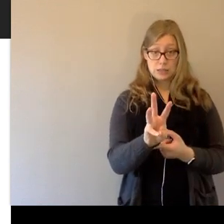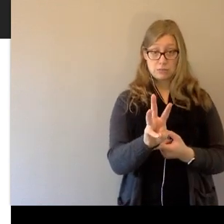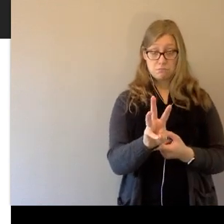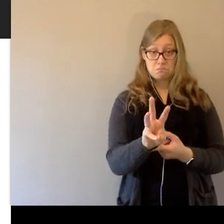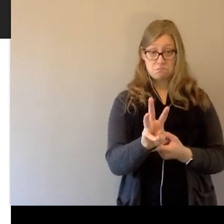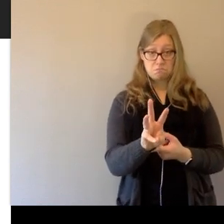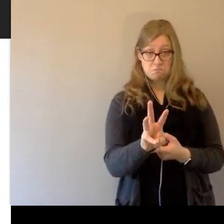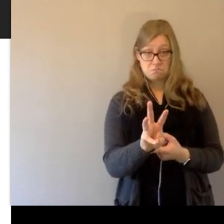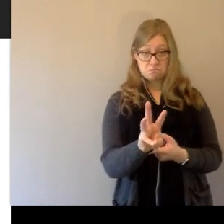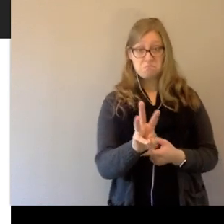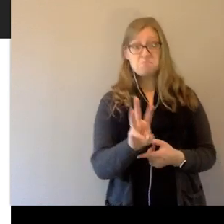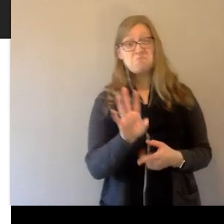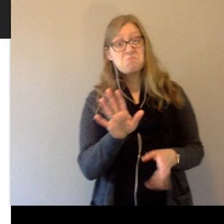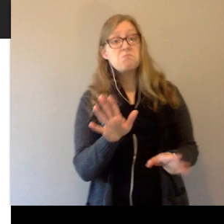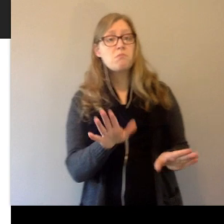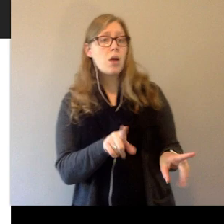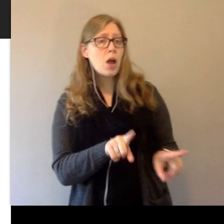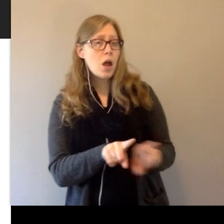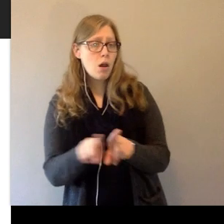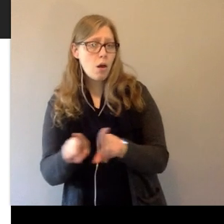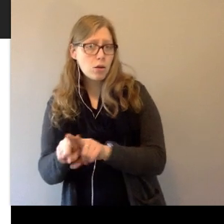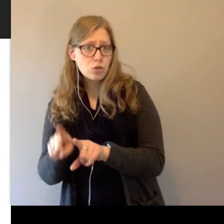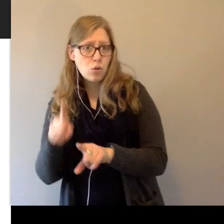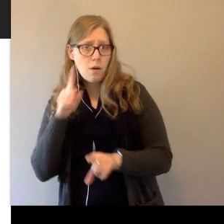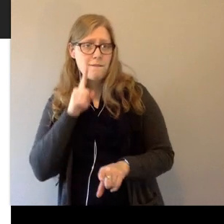for the